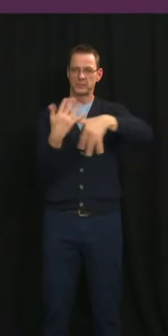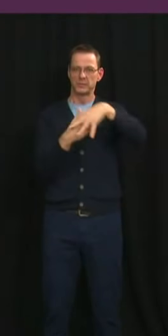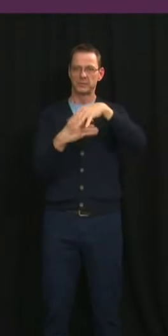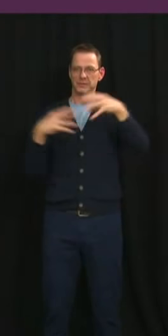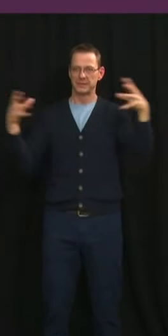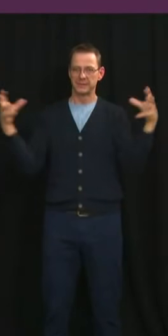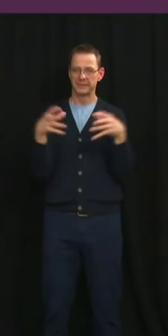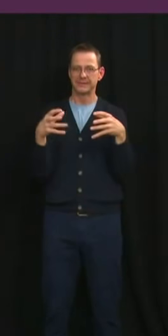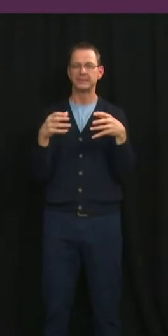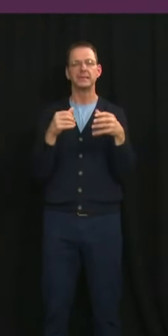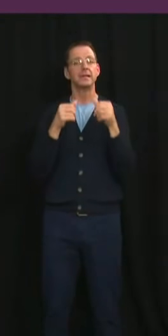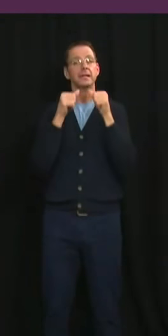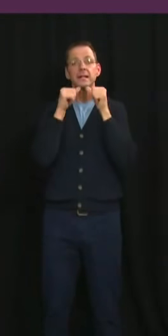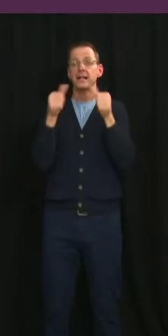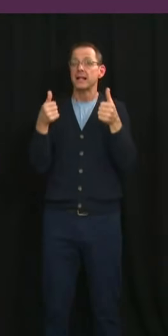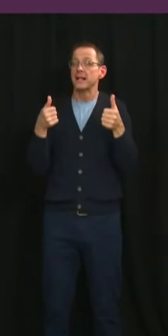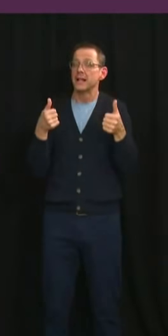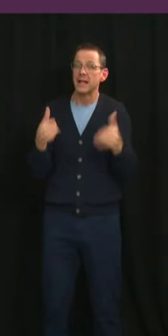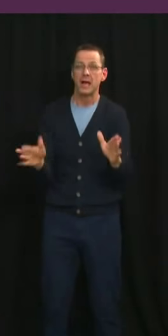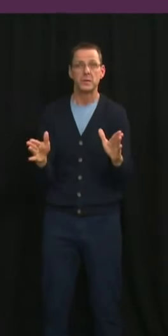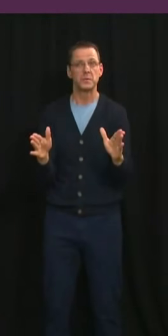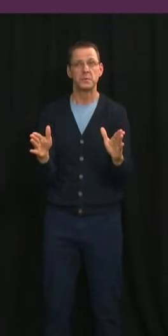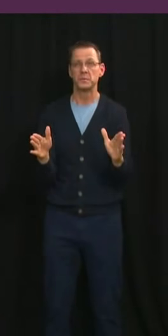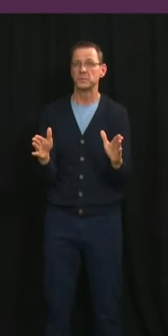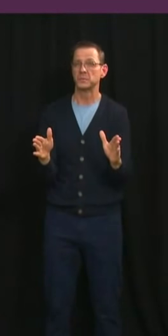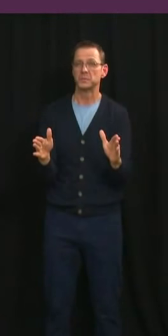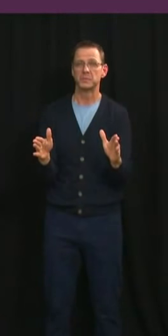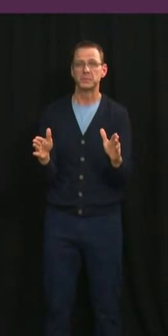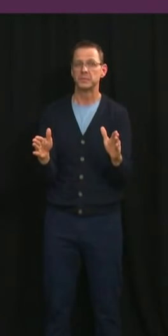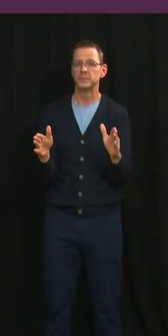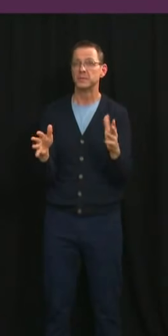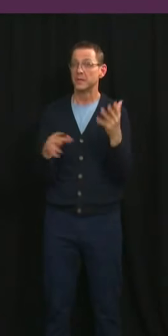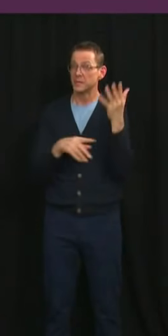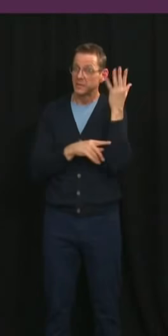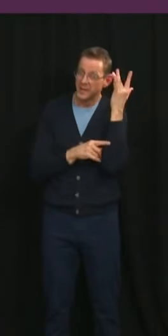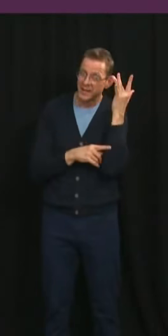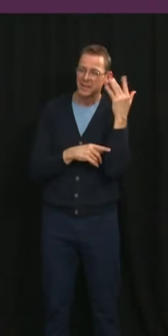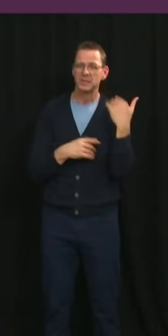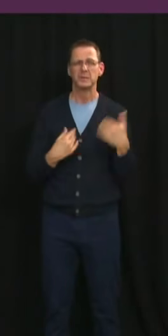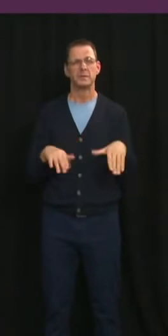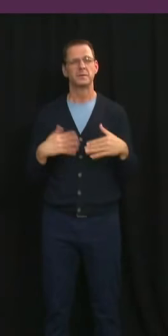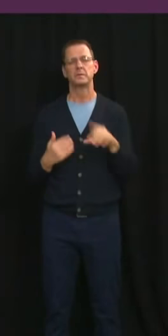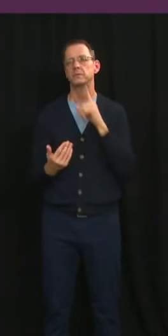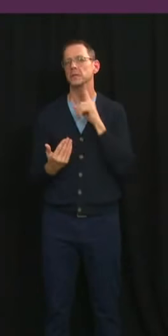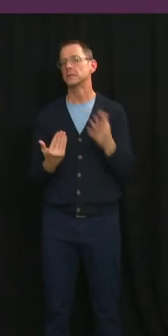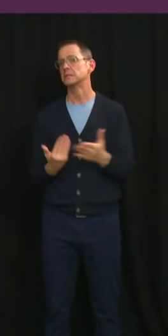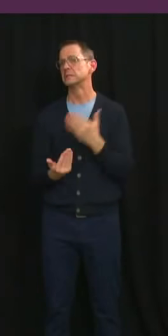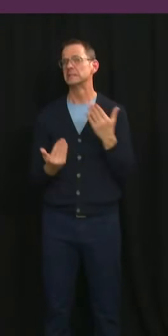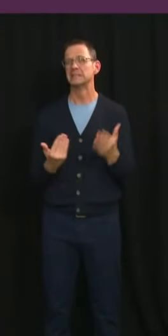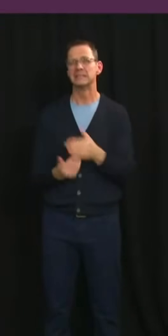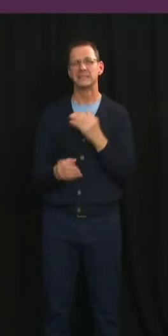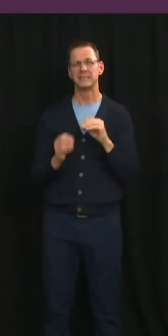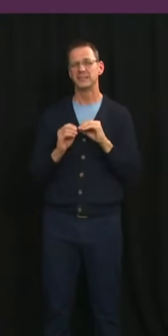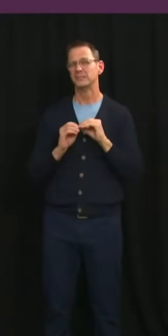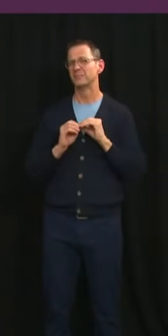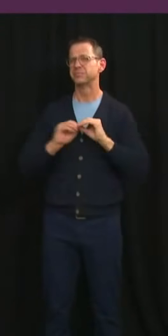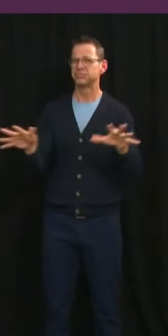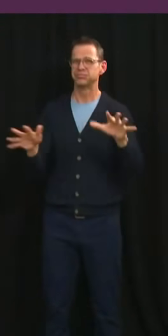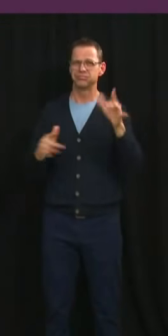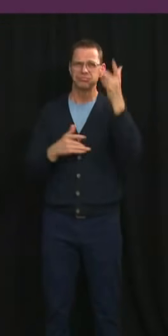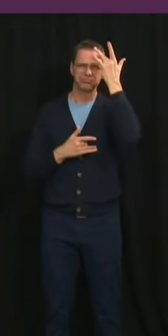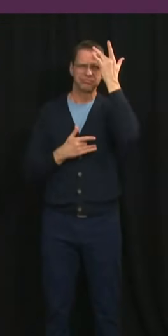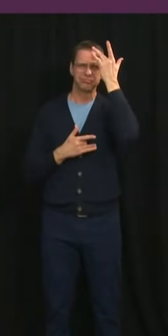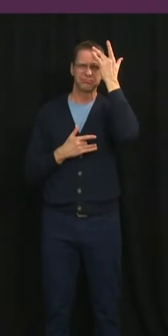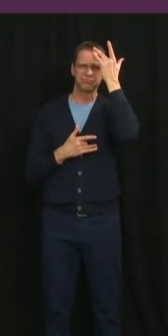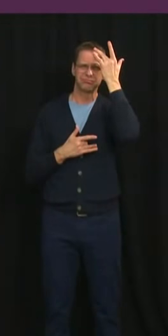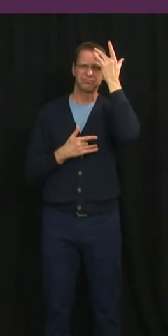major source of viral transmission. I'm glad to say that outdoor social gatherings of up to 10 people can continue as